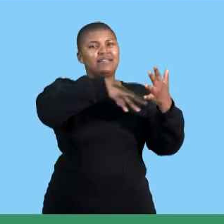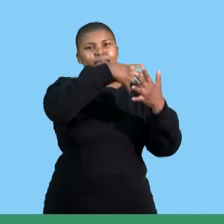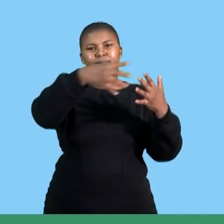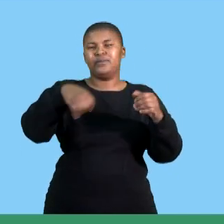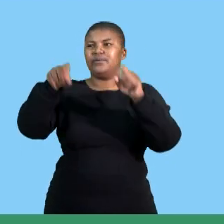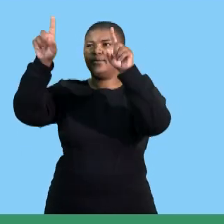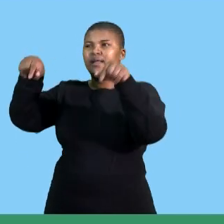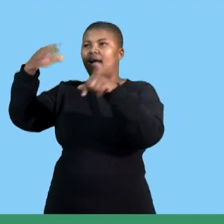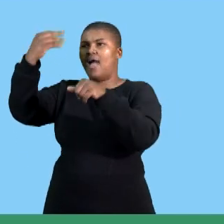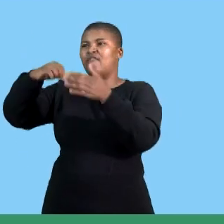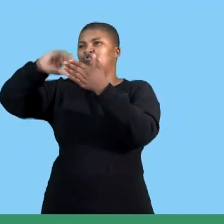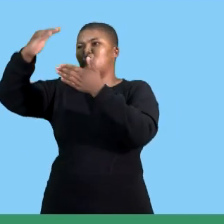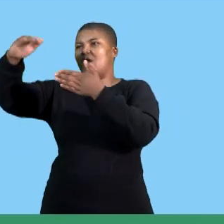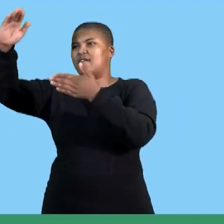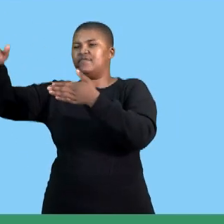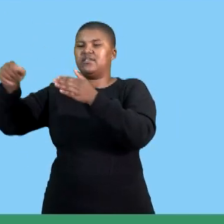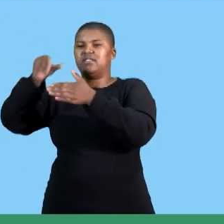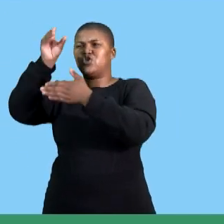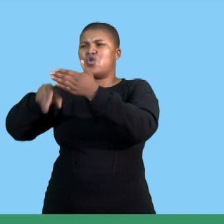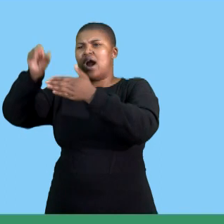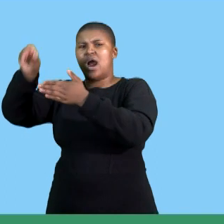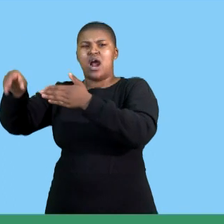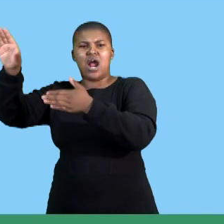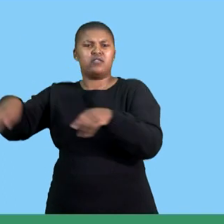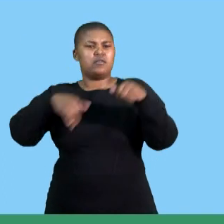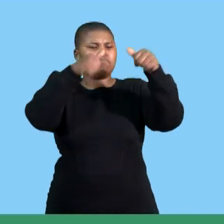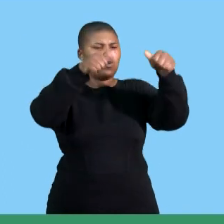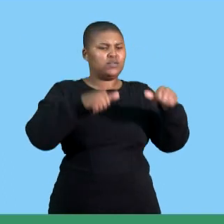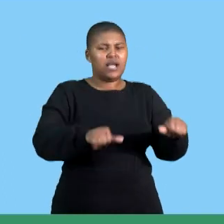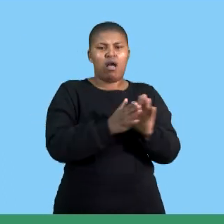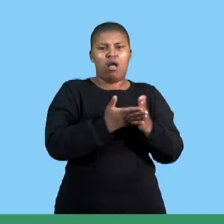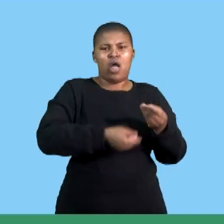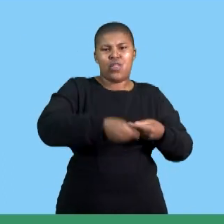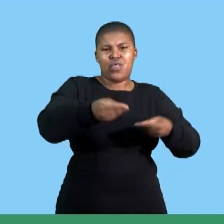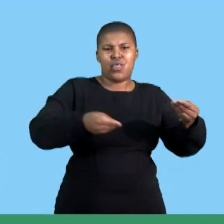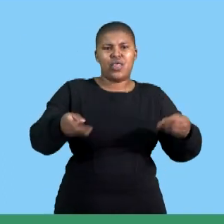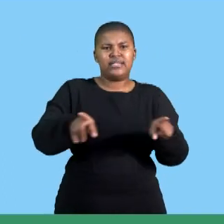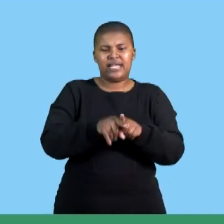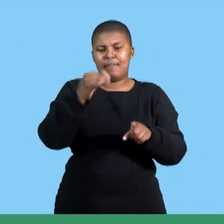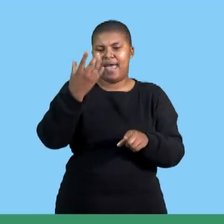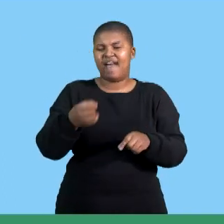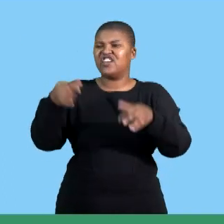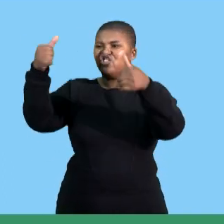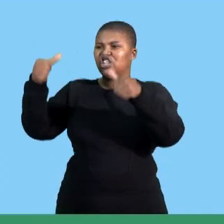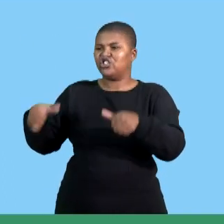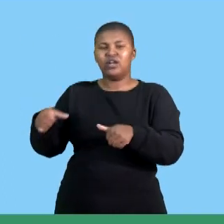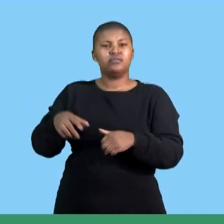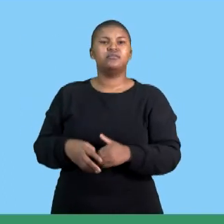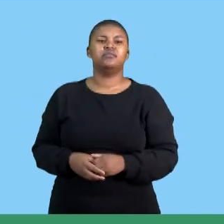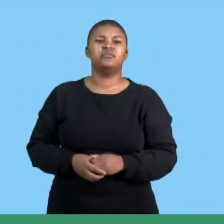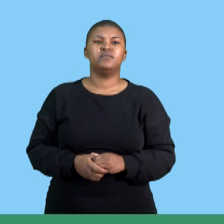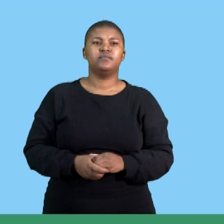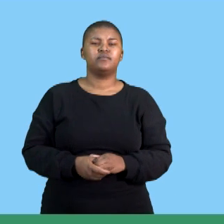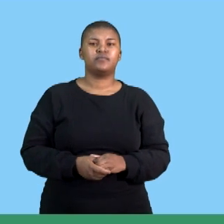have graphs, we have flowcharts, we have posters, we have handouts, as well as transparency.